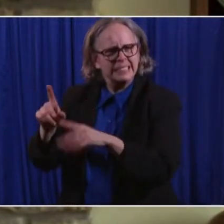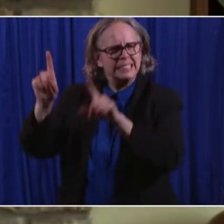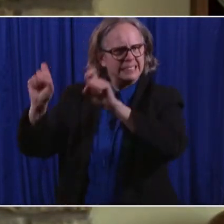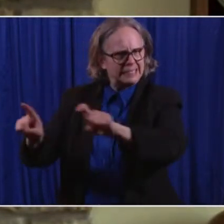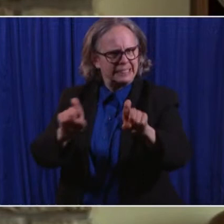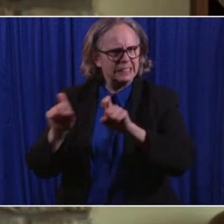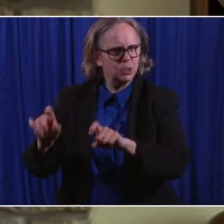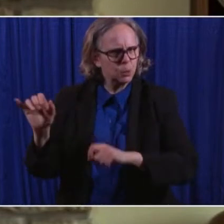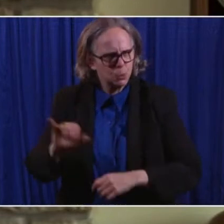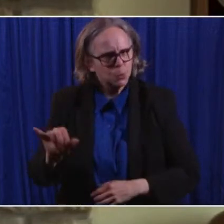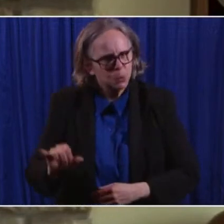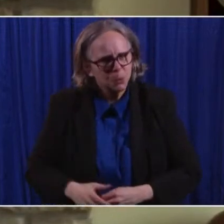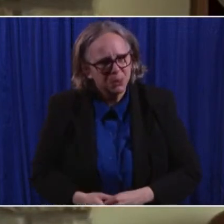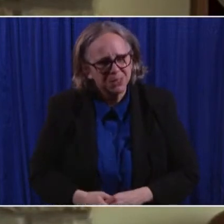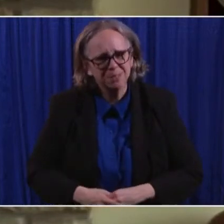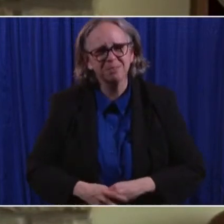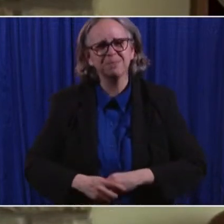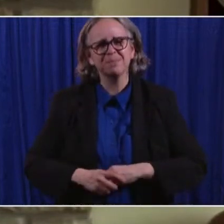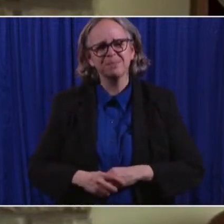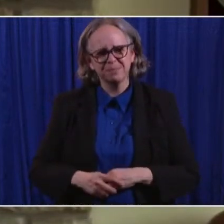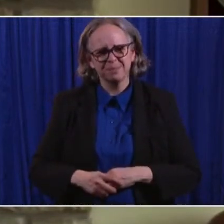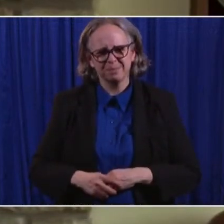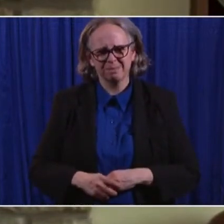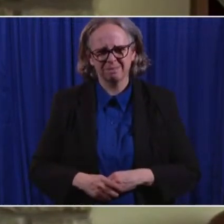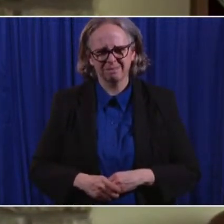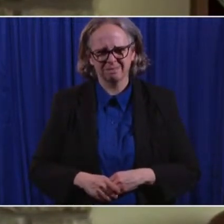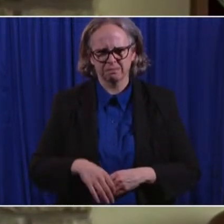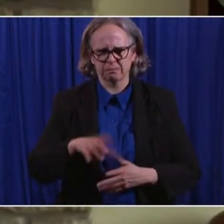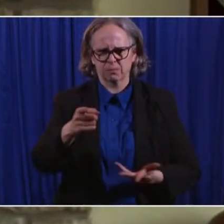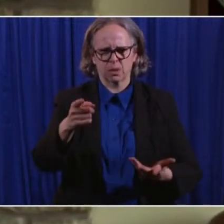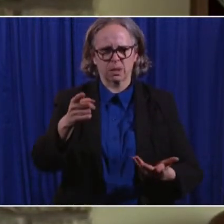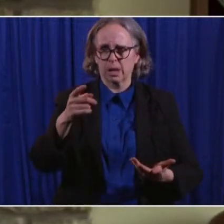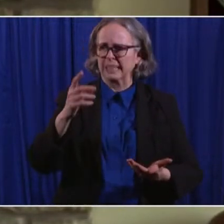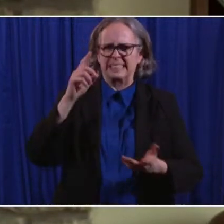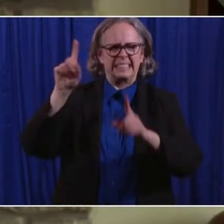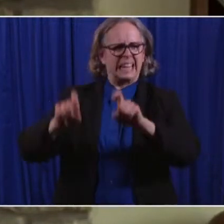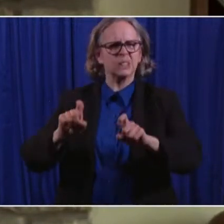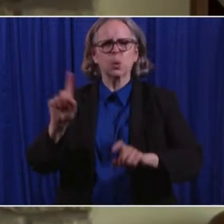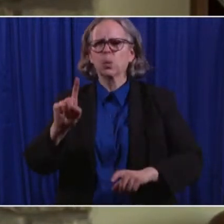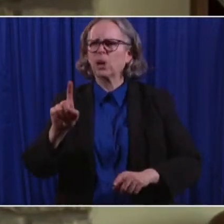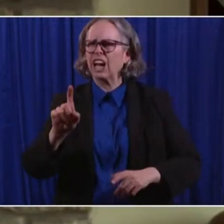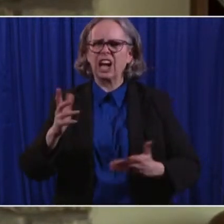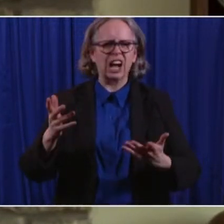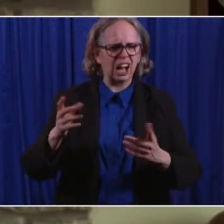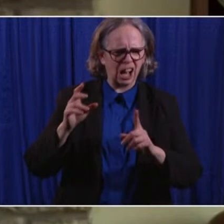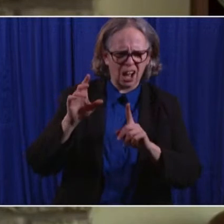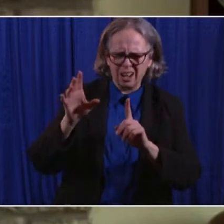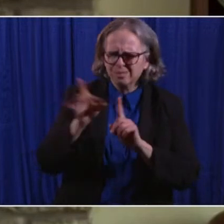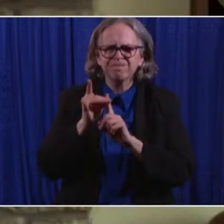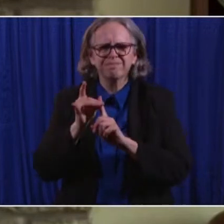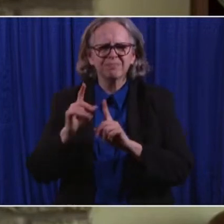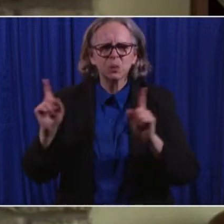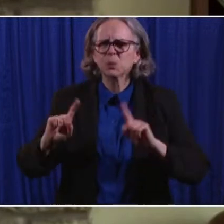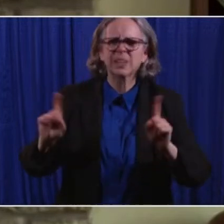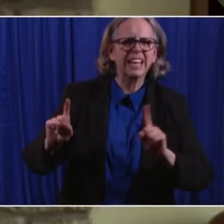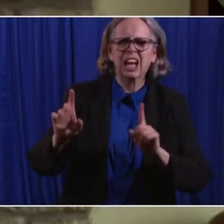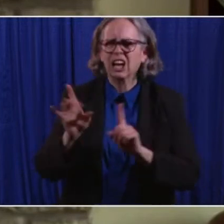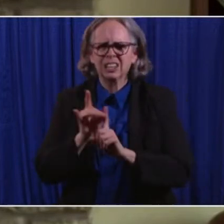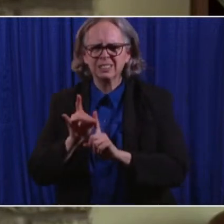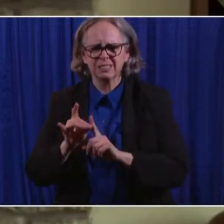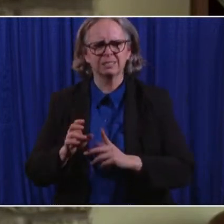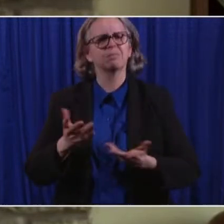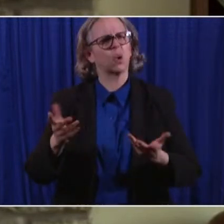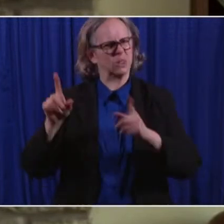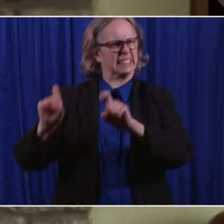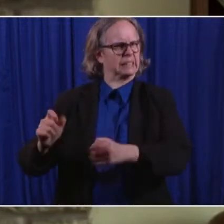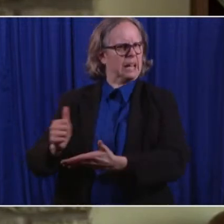long as this virus is here, we still have to continue to test. So I want to talk about some opportunities for testing.